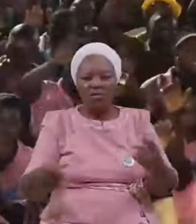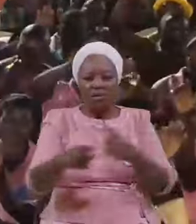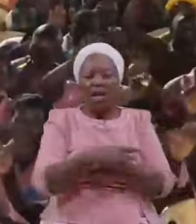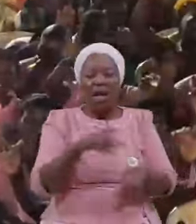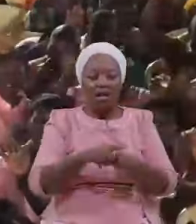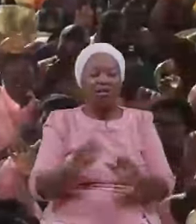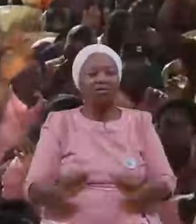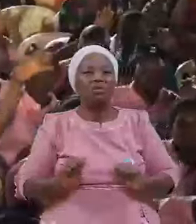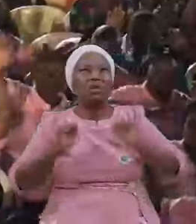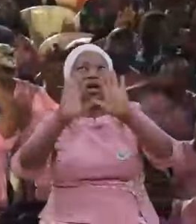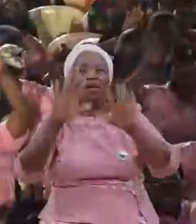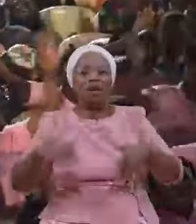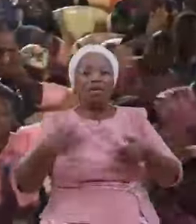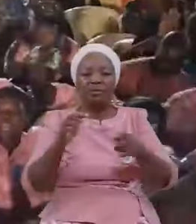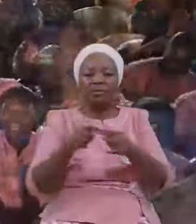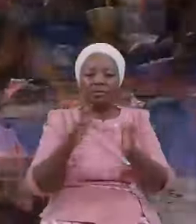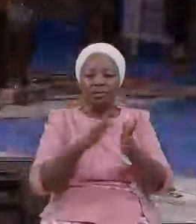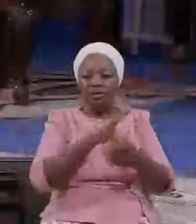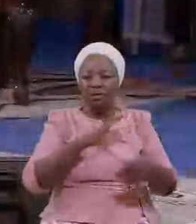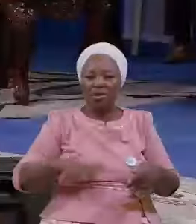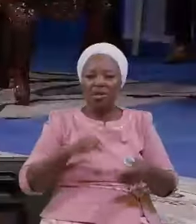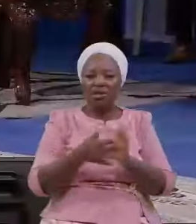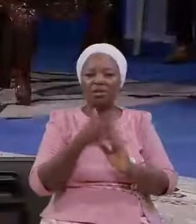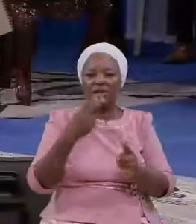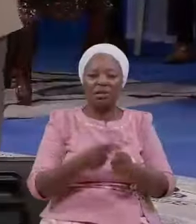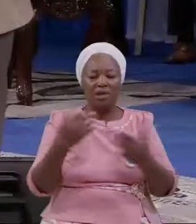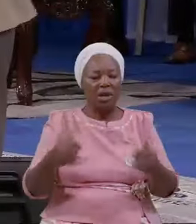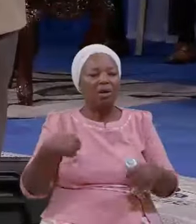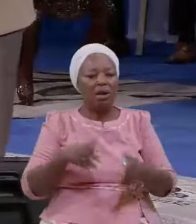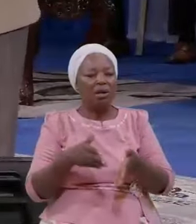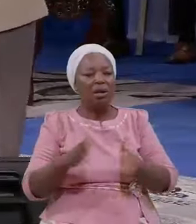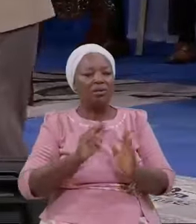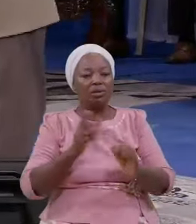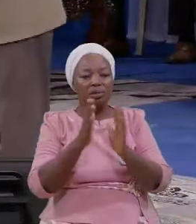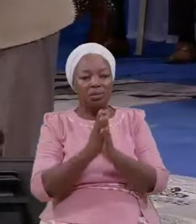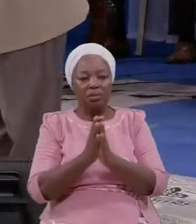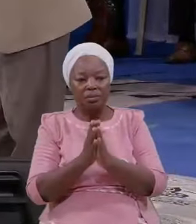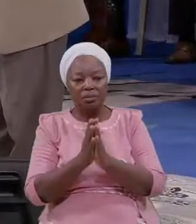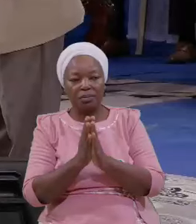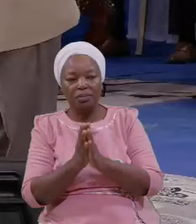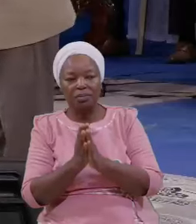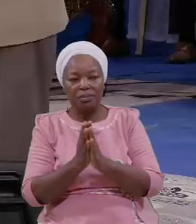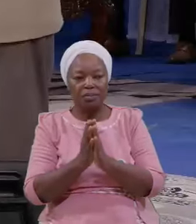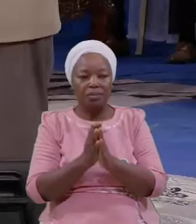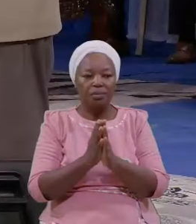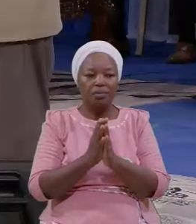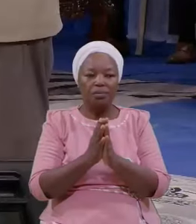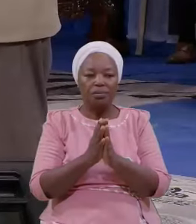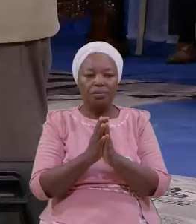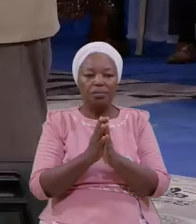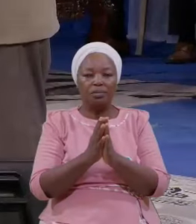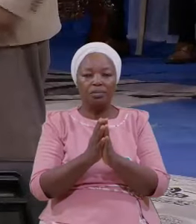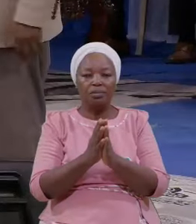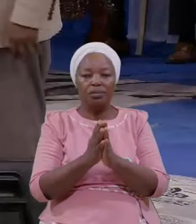to the Lord Jesus Christ. Heads bowed, heads bowed, heads bowed, and eyes closed. You are giving your heart